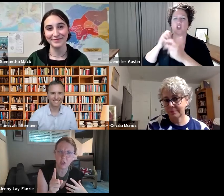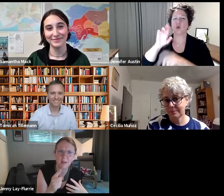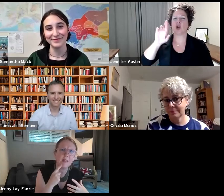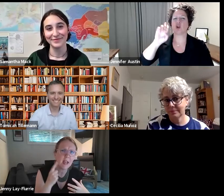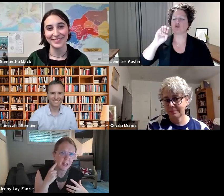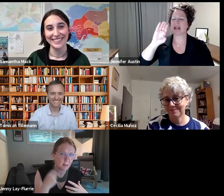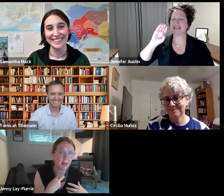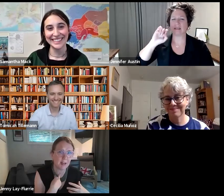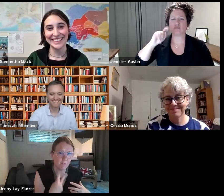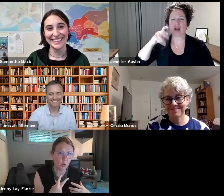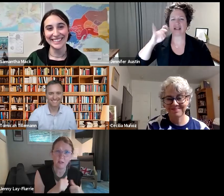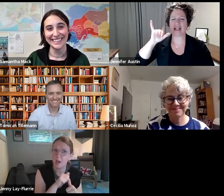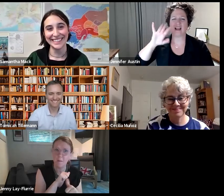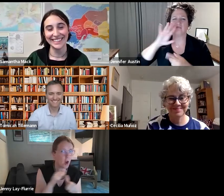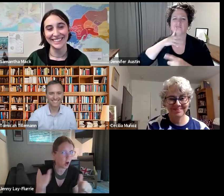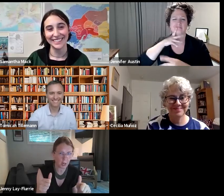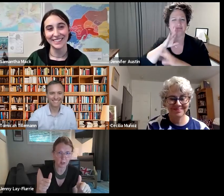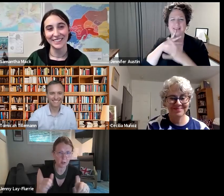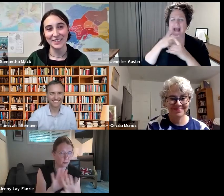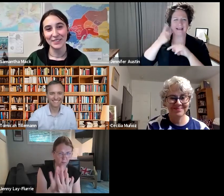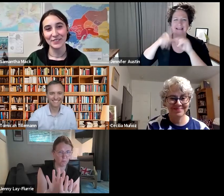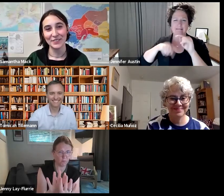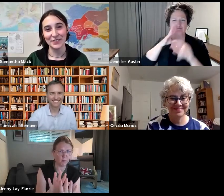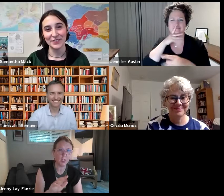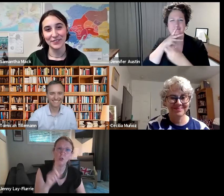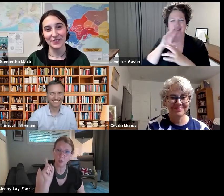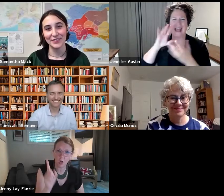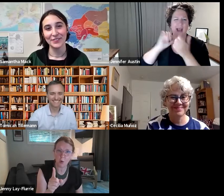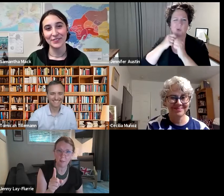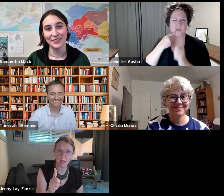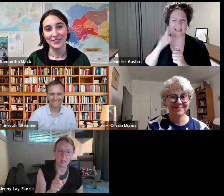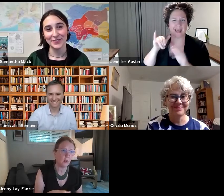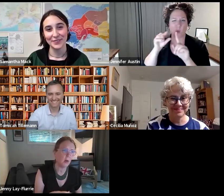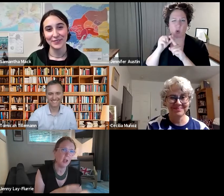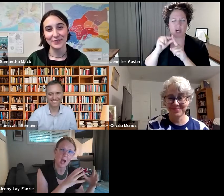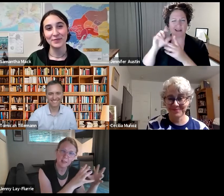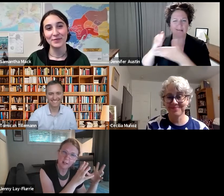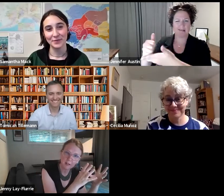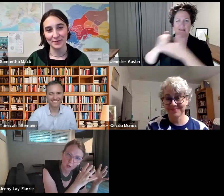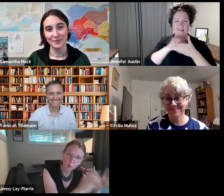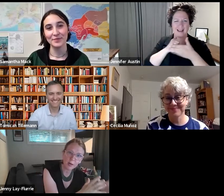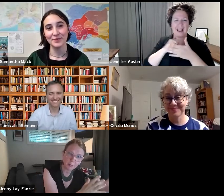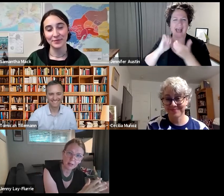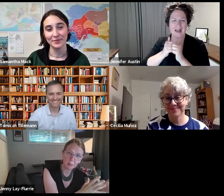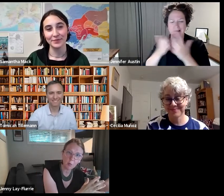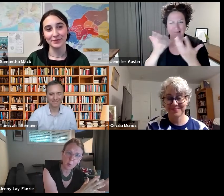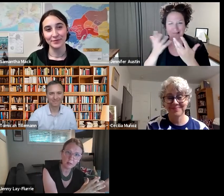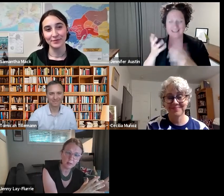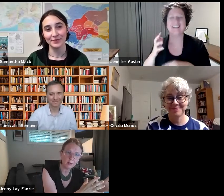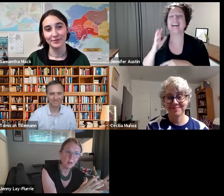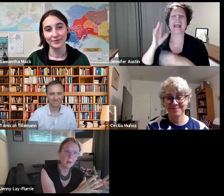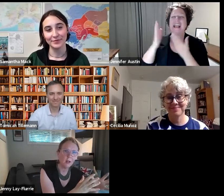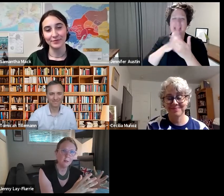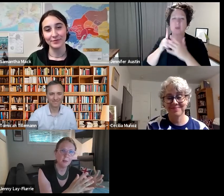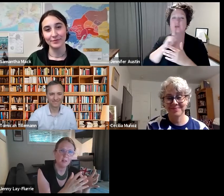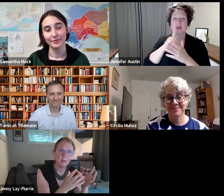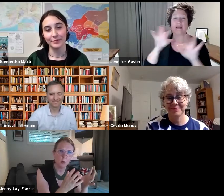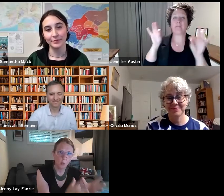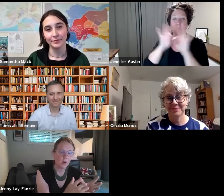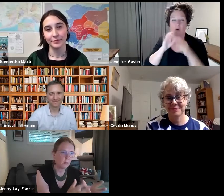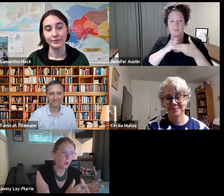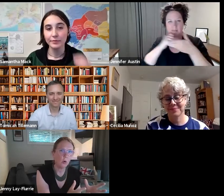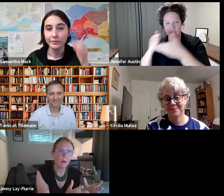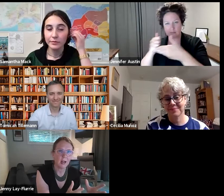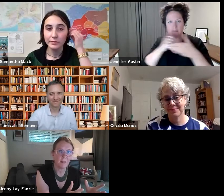not even gonna try, that's my deaf voice. I'm not gonna, you know what I'm saying though. I think that's incredibly important. But I think